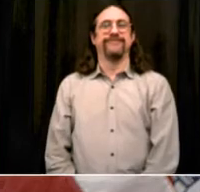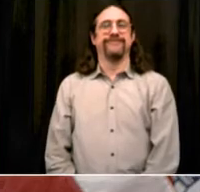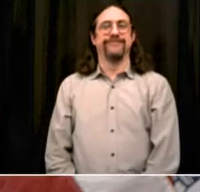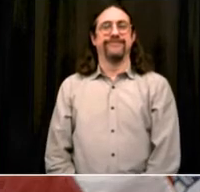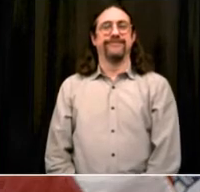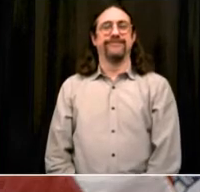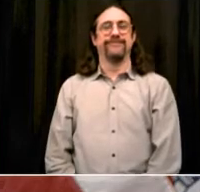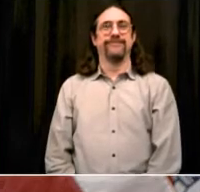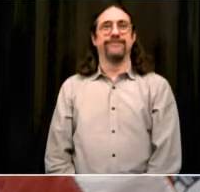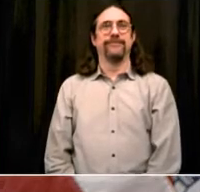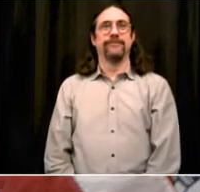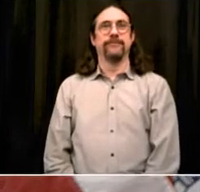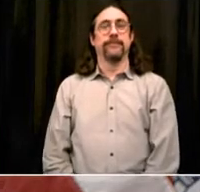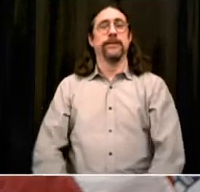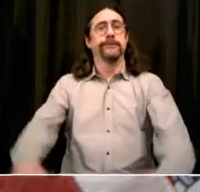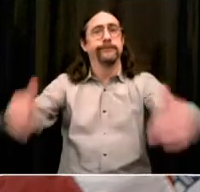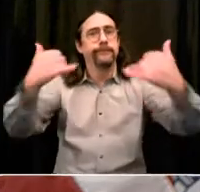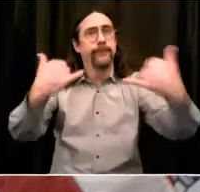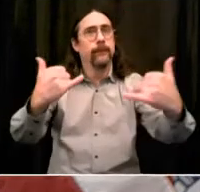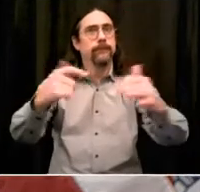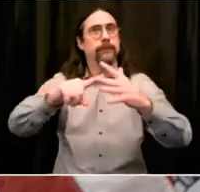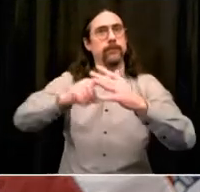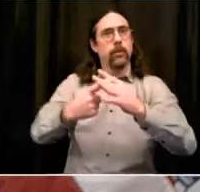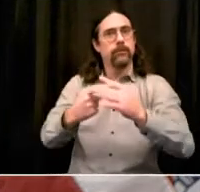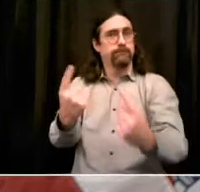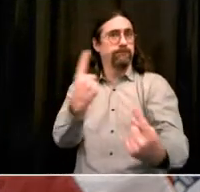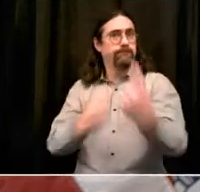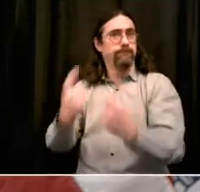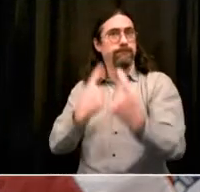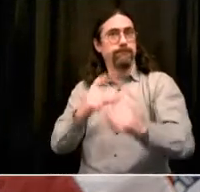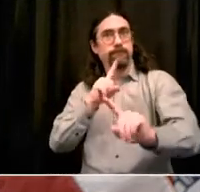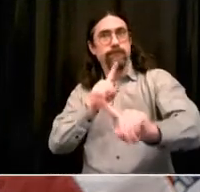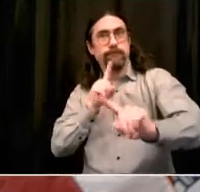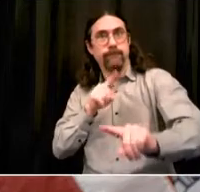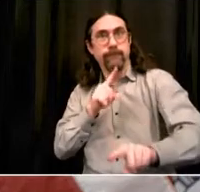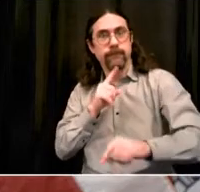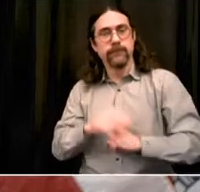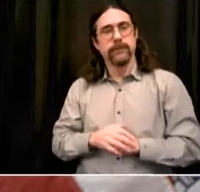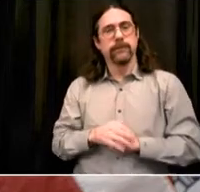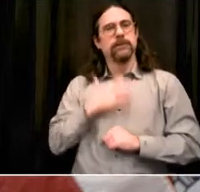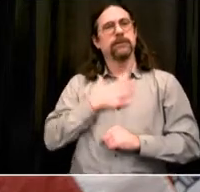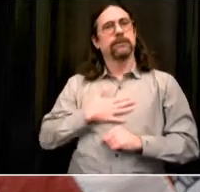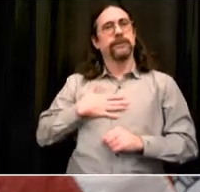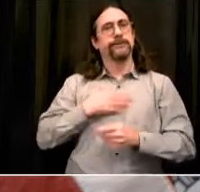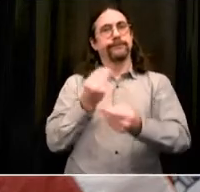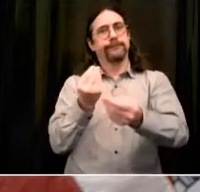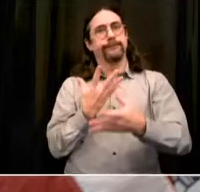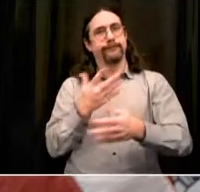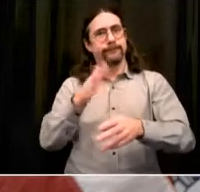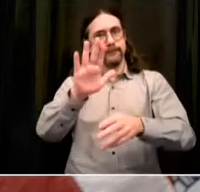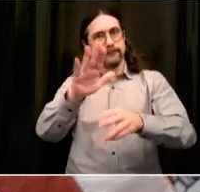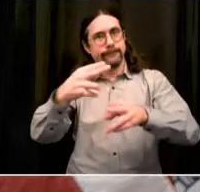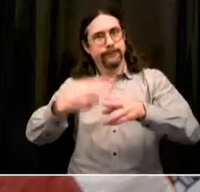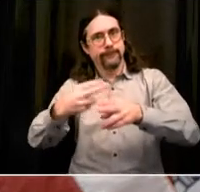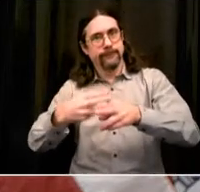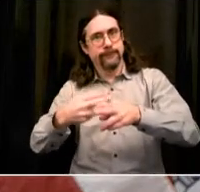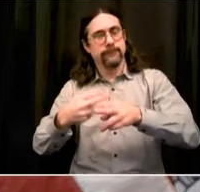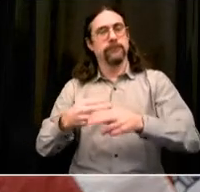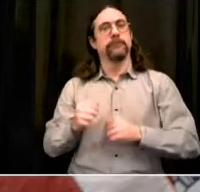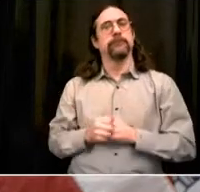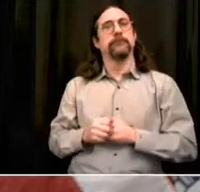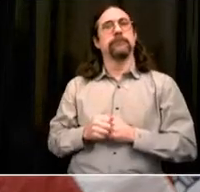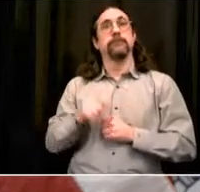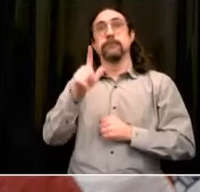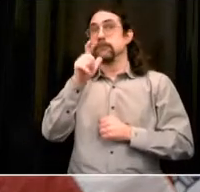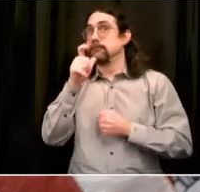that, let's turn to our colleagues in the media, and please let me know the name and outlet of each journalist. We'll now begin our Q&A. As